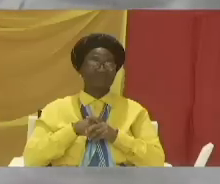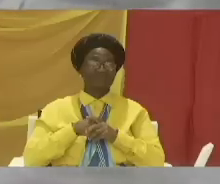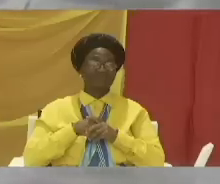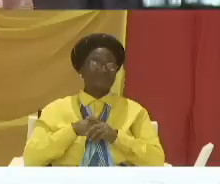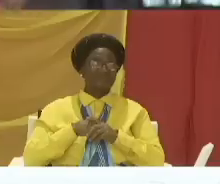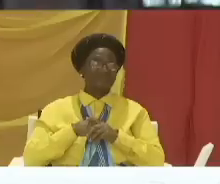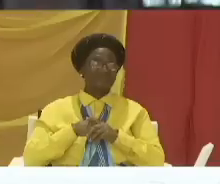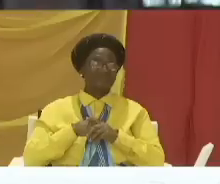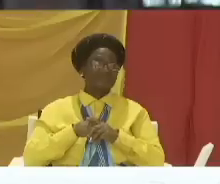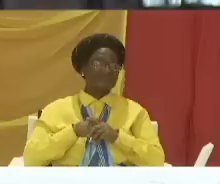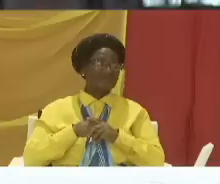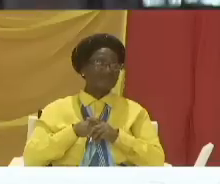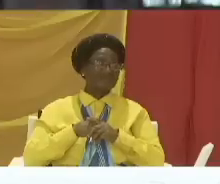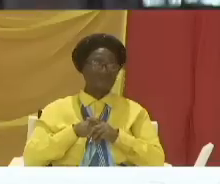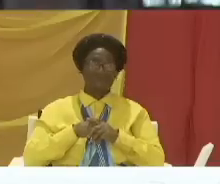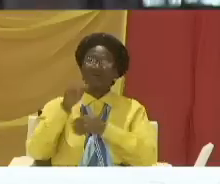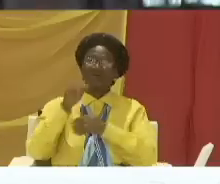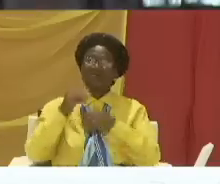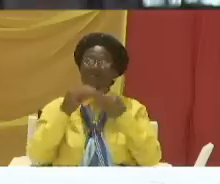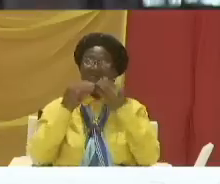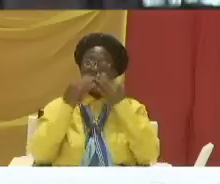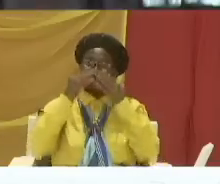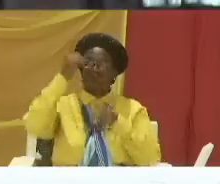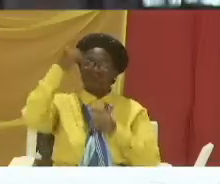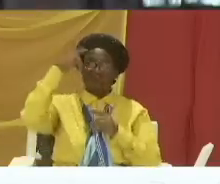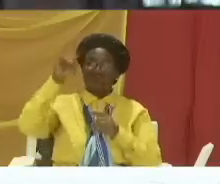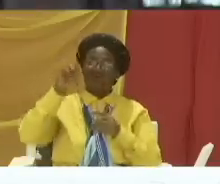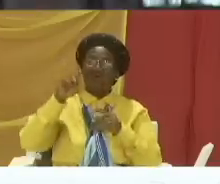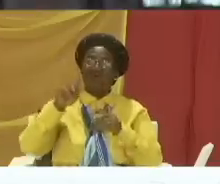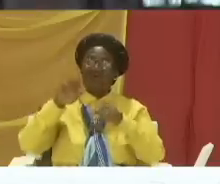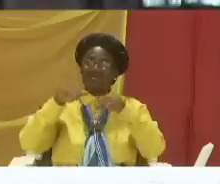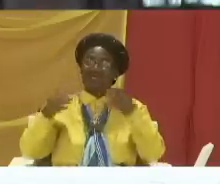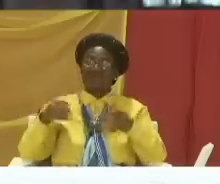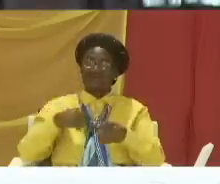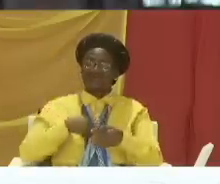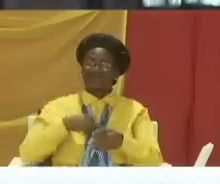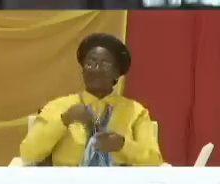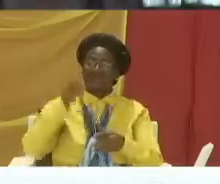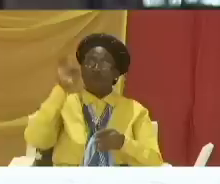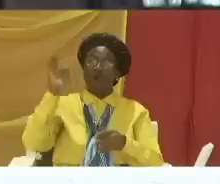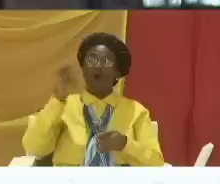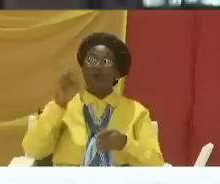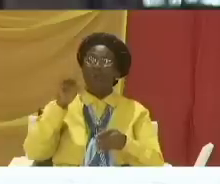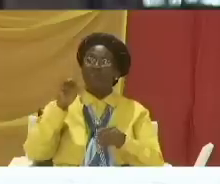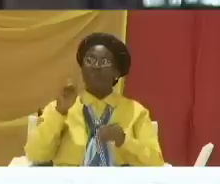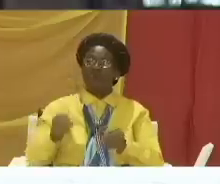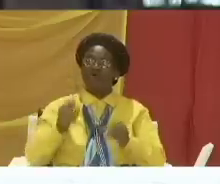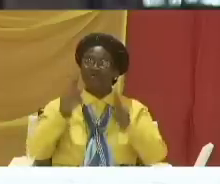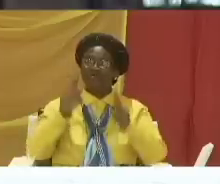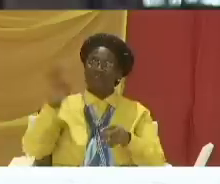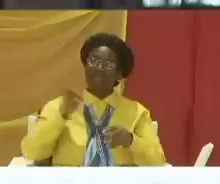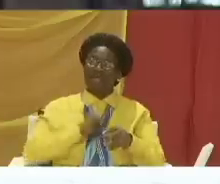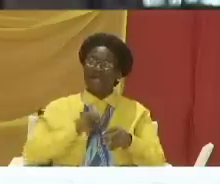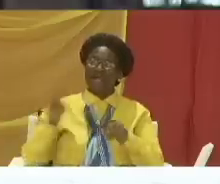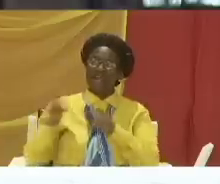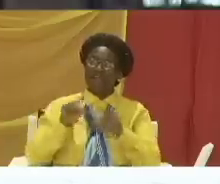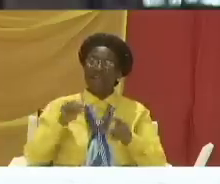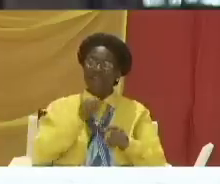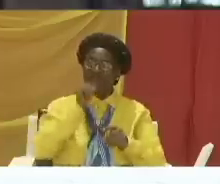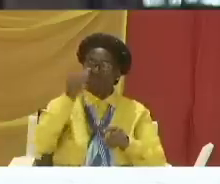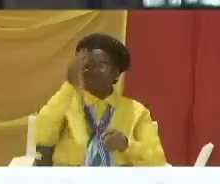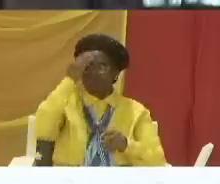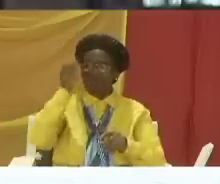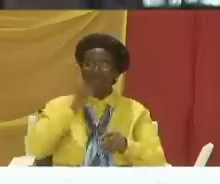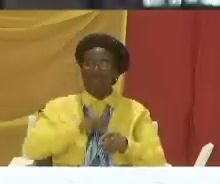Oh Lord, thank you for giving me opportunity to preach. I didn't know I'll be back.